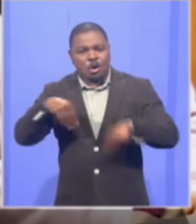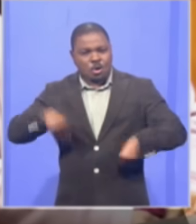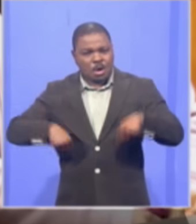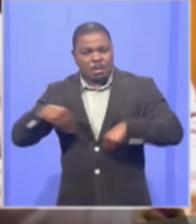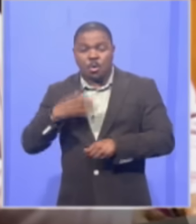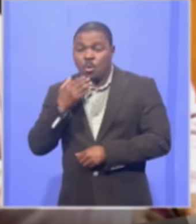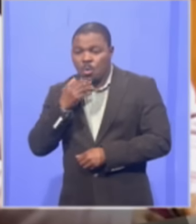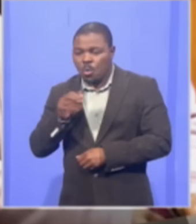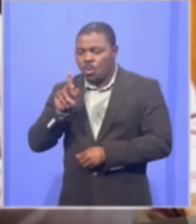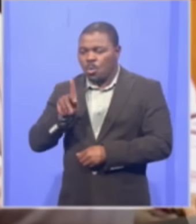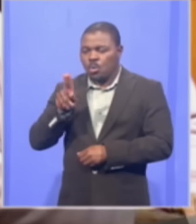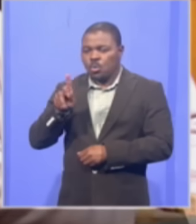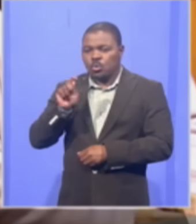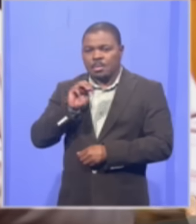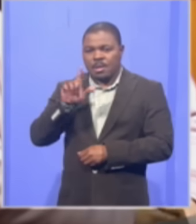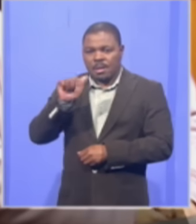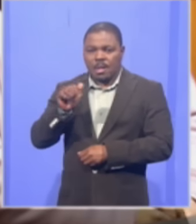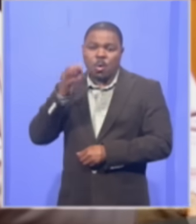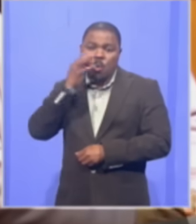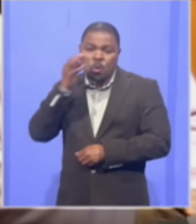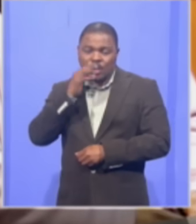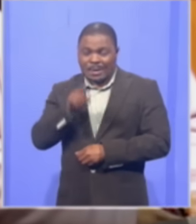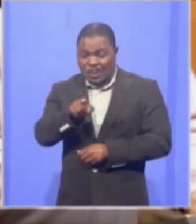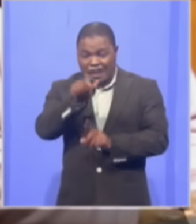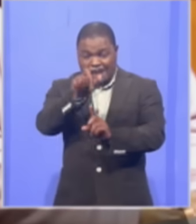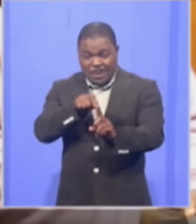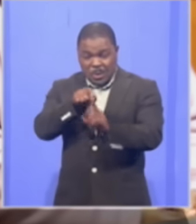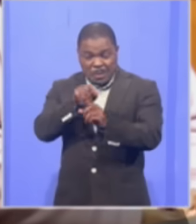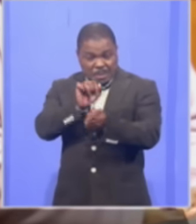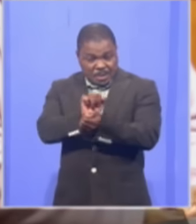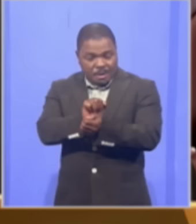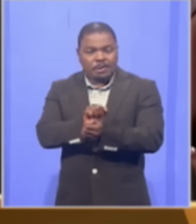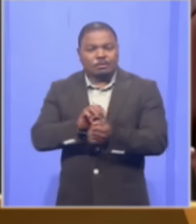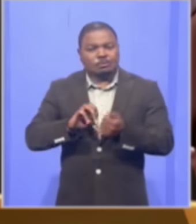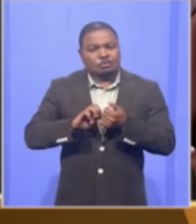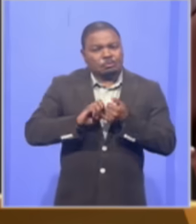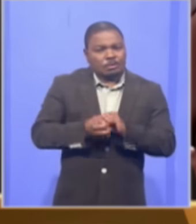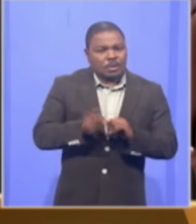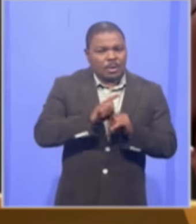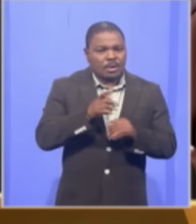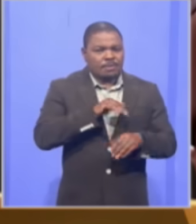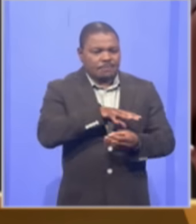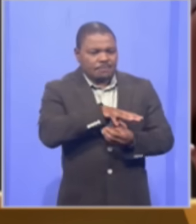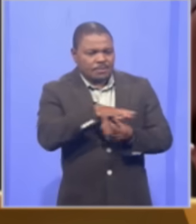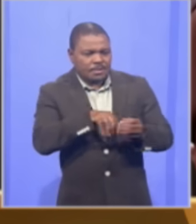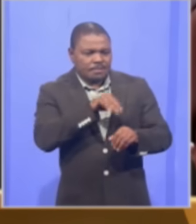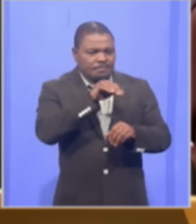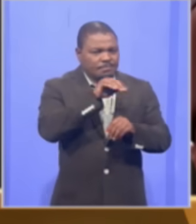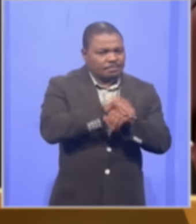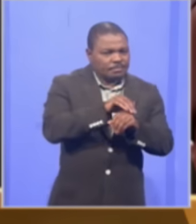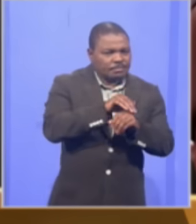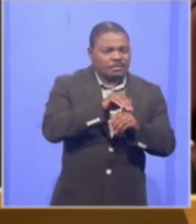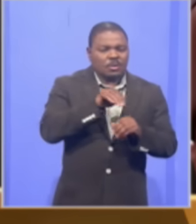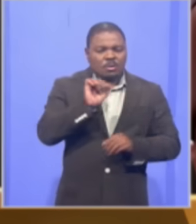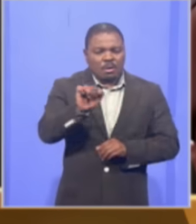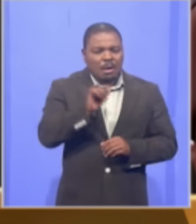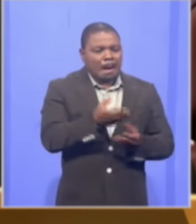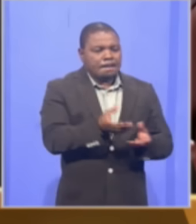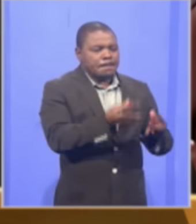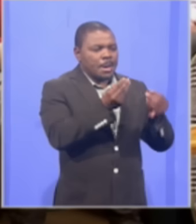re melaelwa o ntse a tswela pele ho leka ho etsa hore ba lelapa la hae le metswalle ba nke di-insurance bathong ba